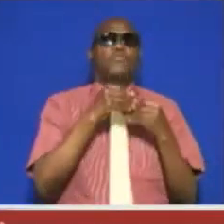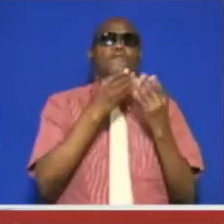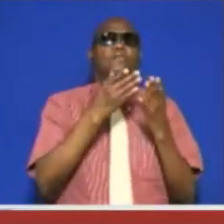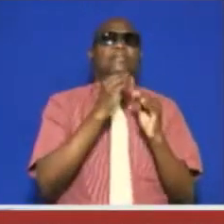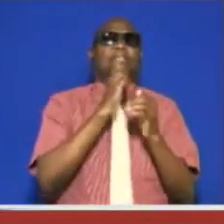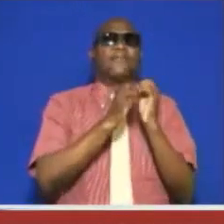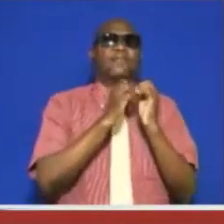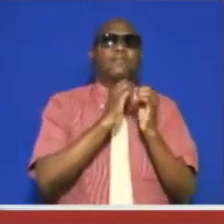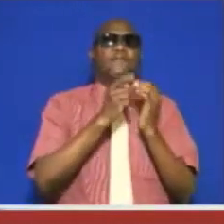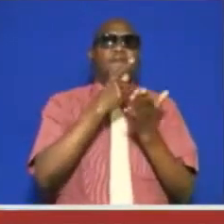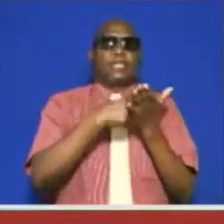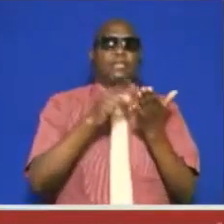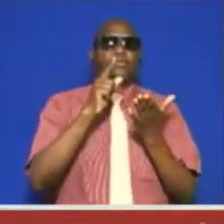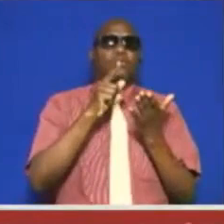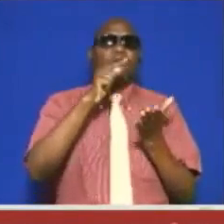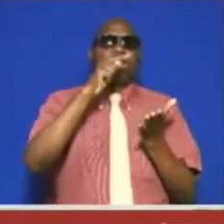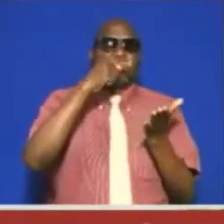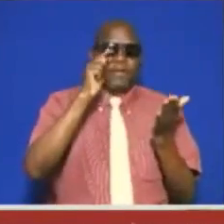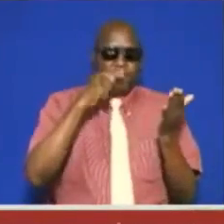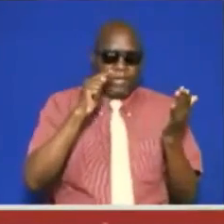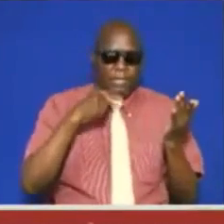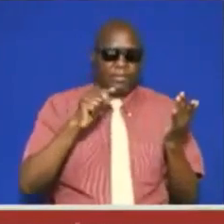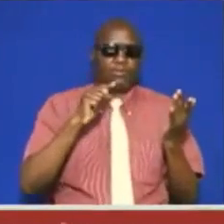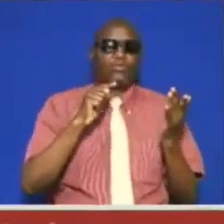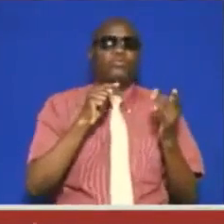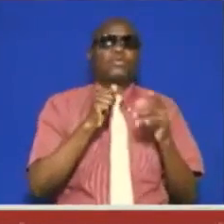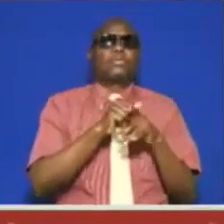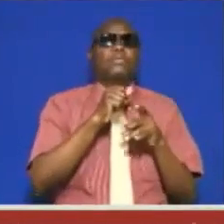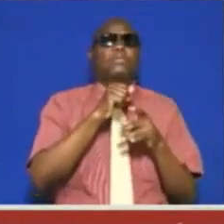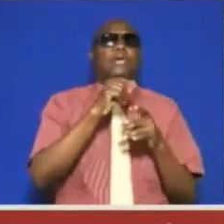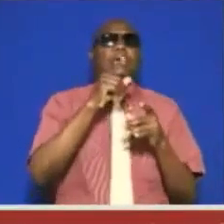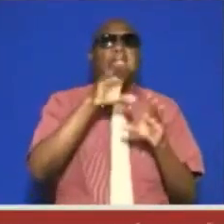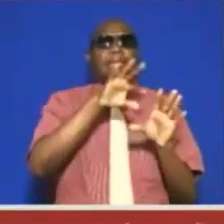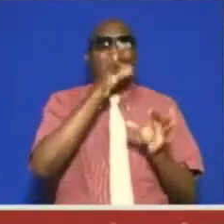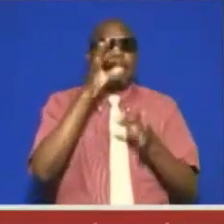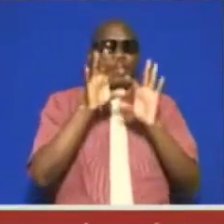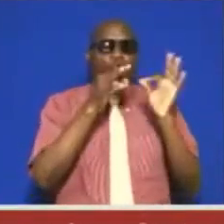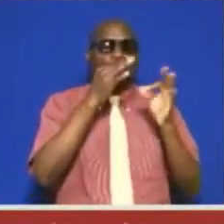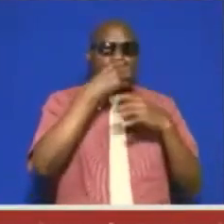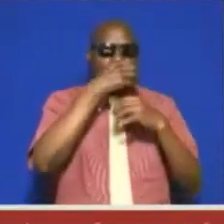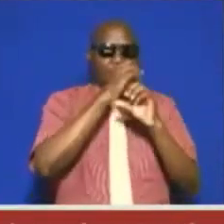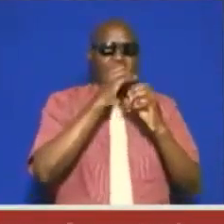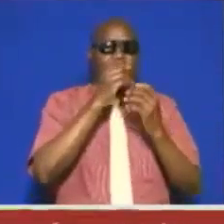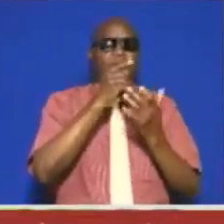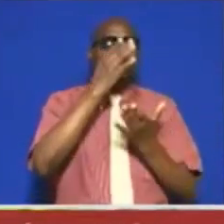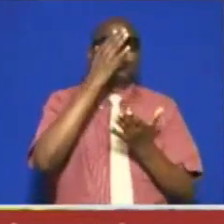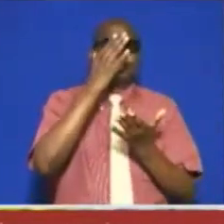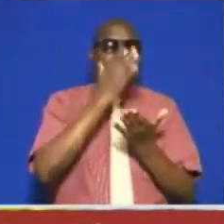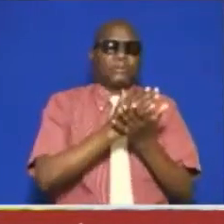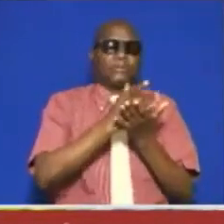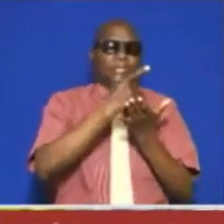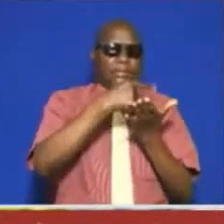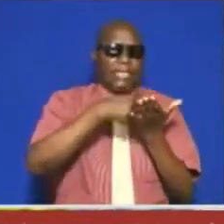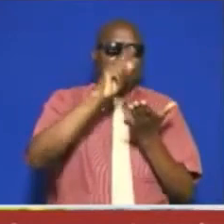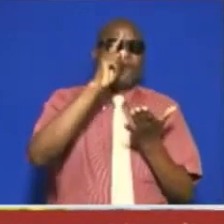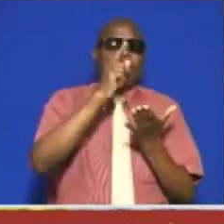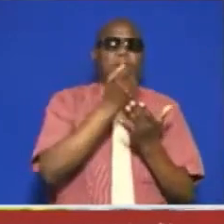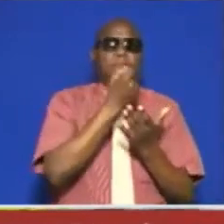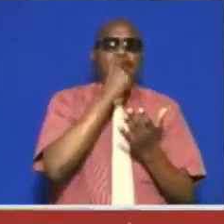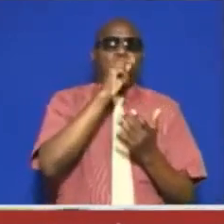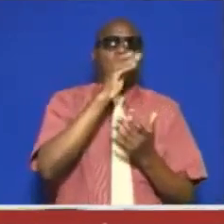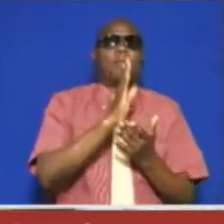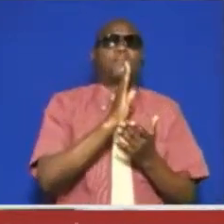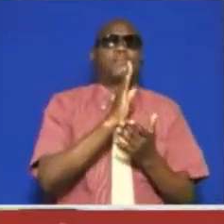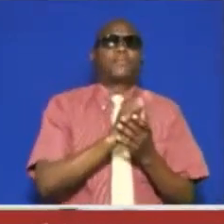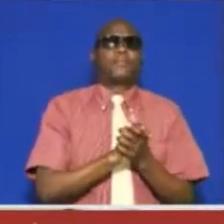scientific validation and verification of in vitro diagnostics in established and certified medical laboratories. All the medical